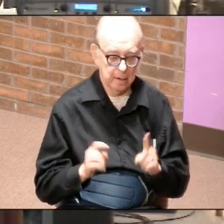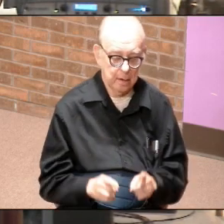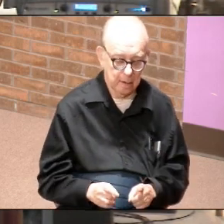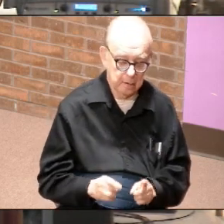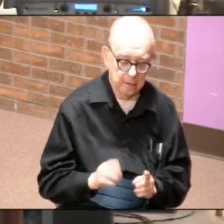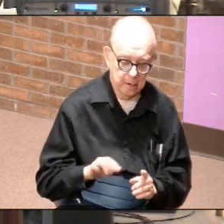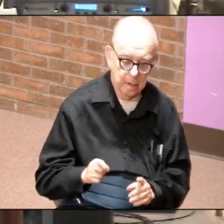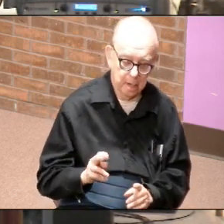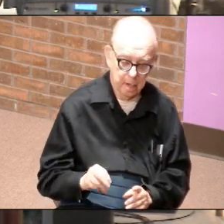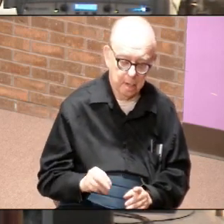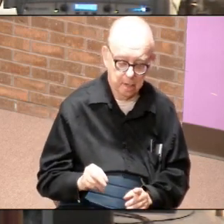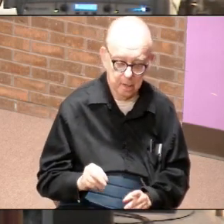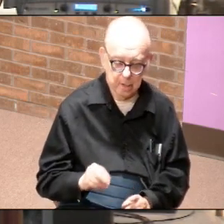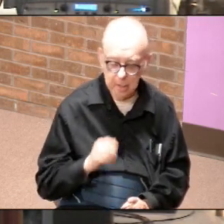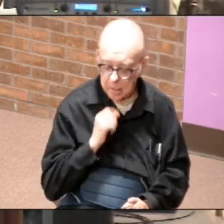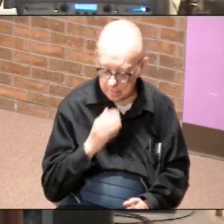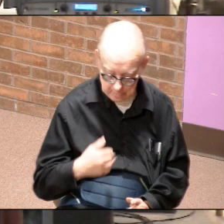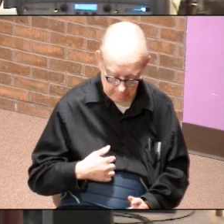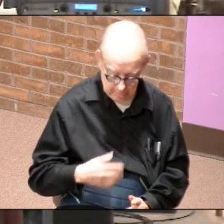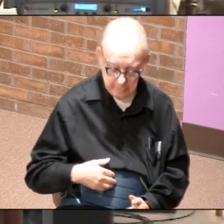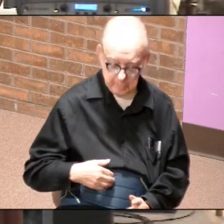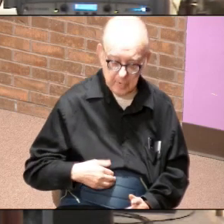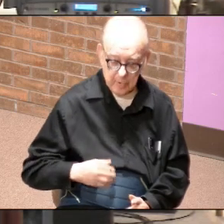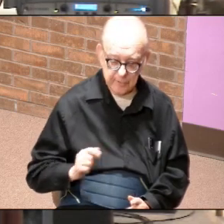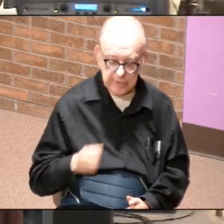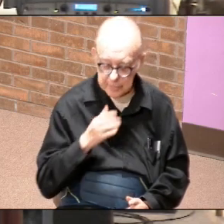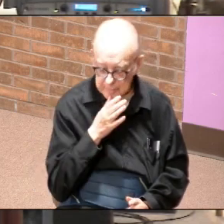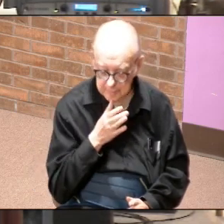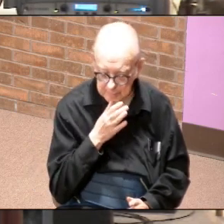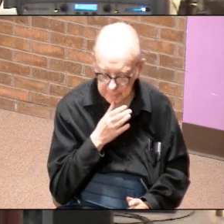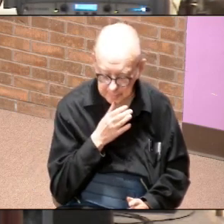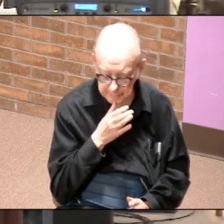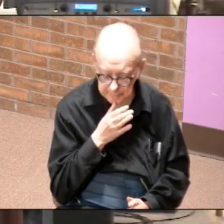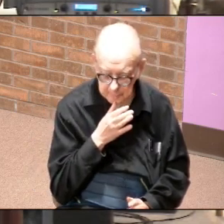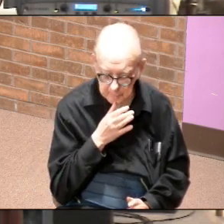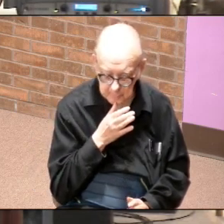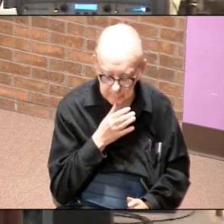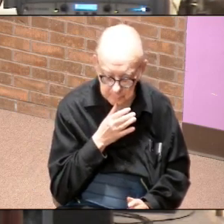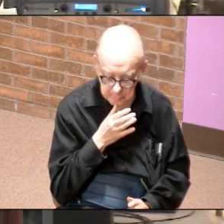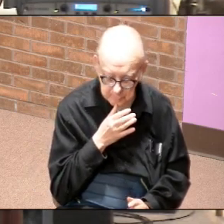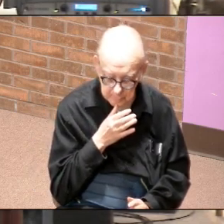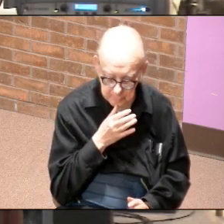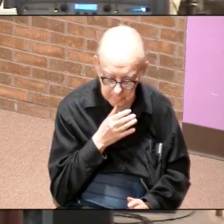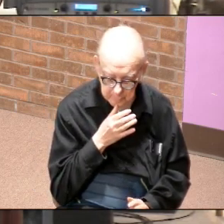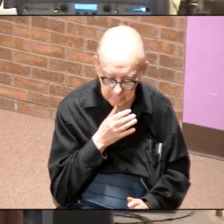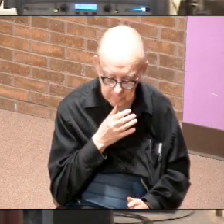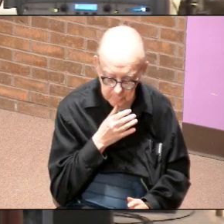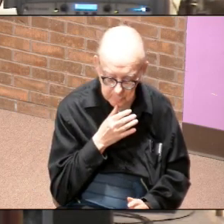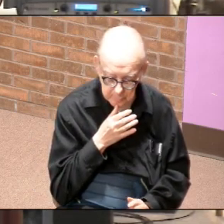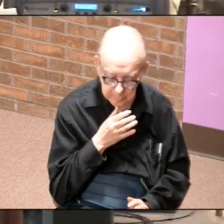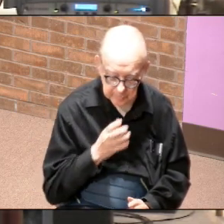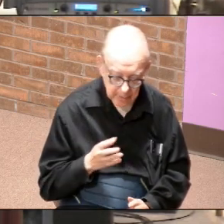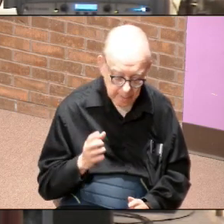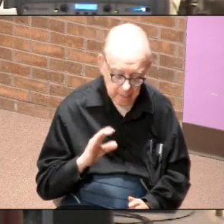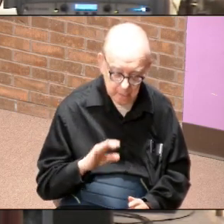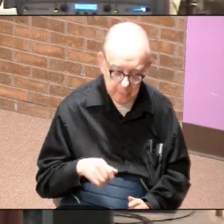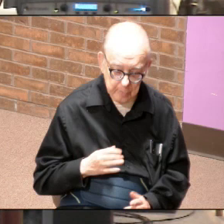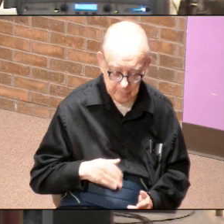that John, who was in the belly of his mother, Elizabeth, just